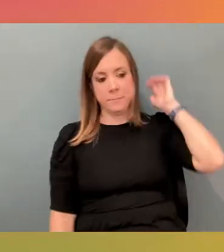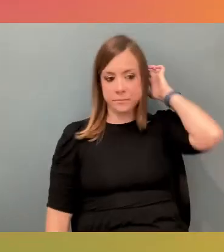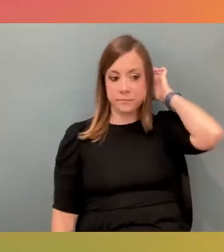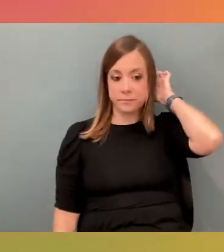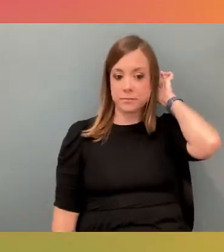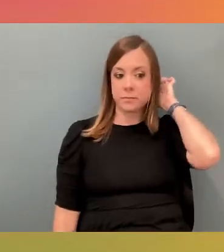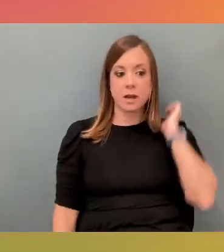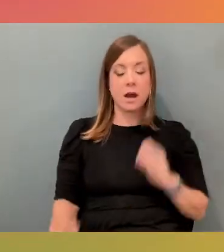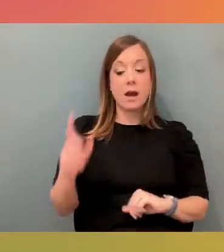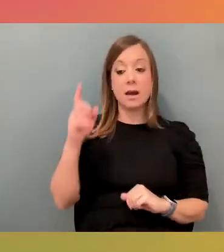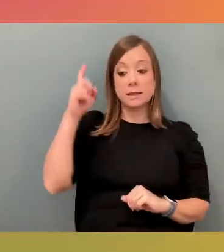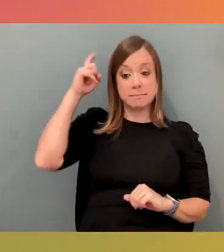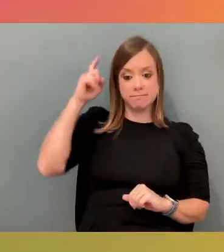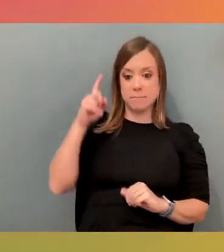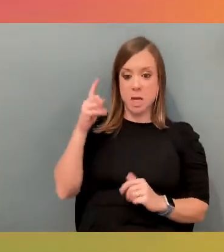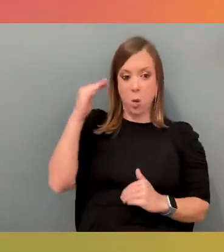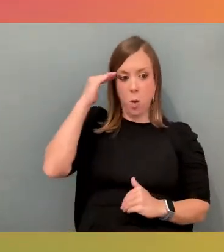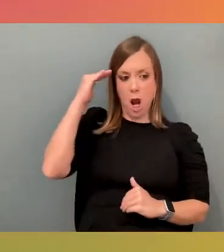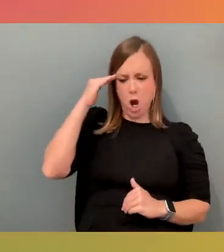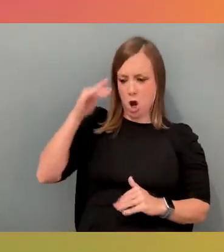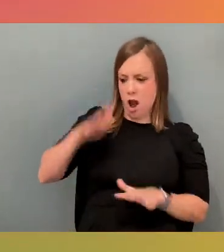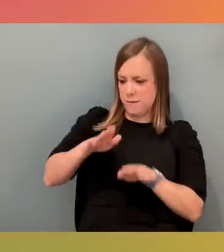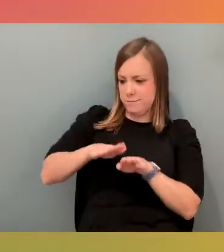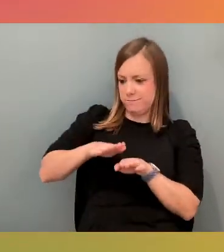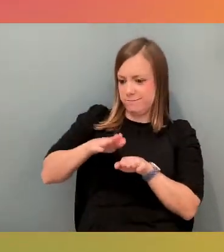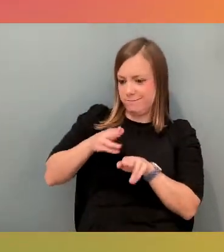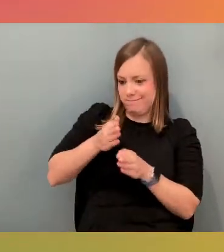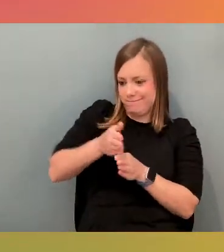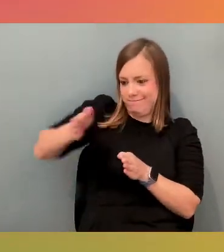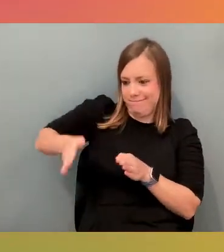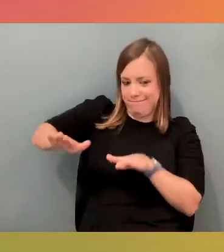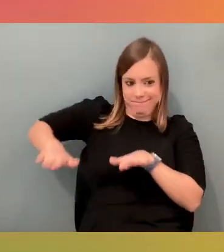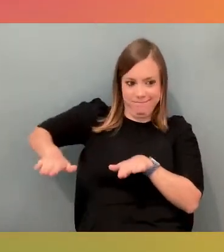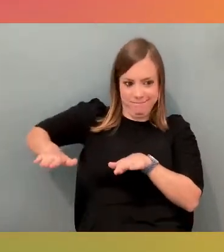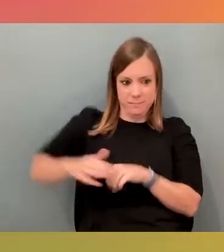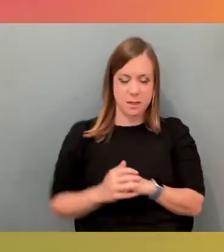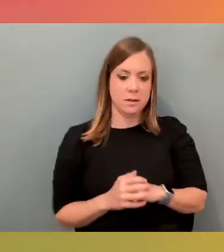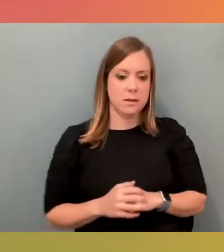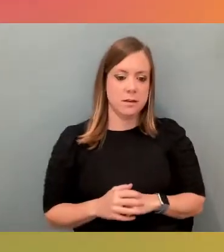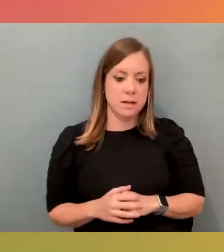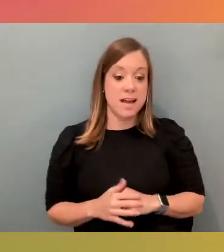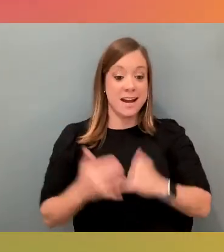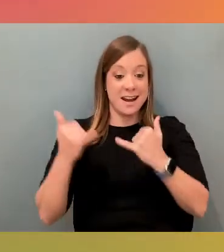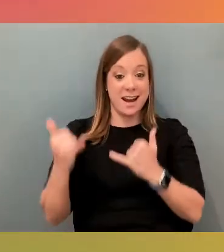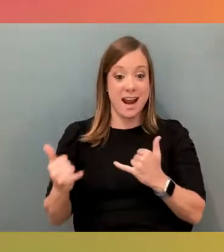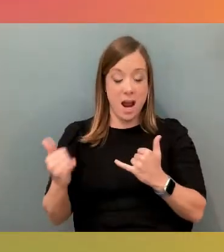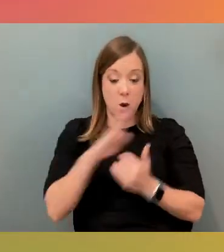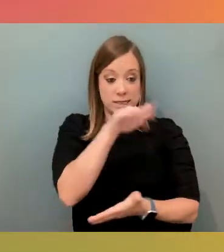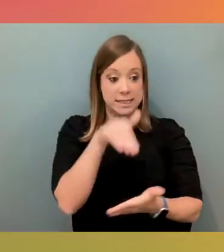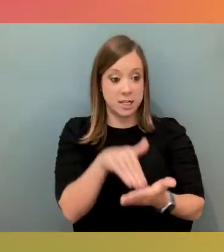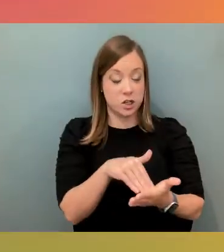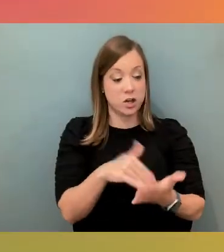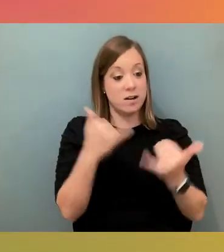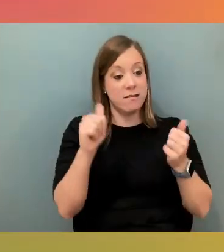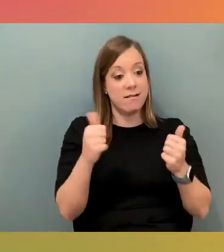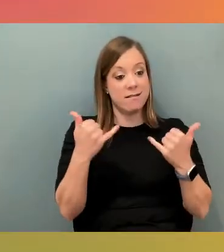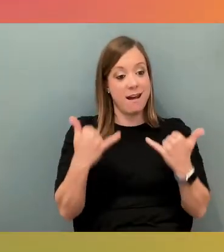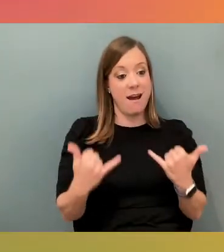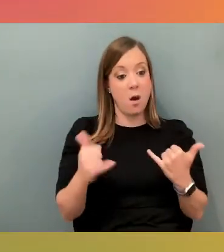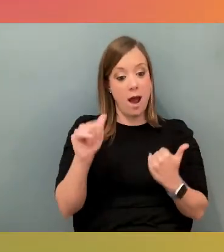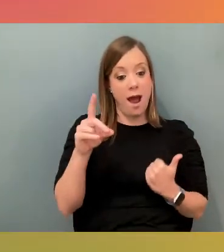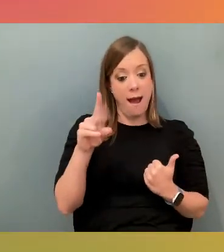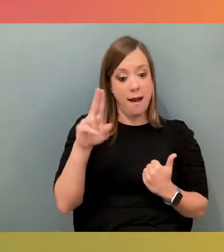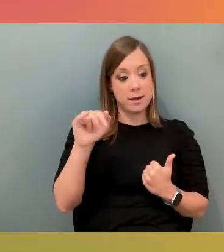bit. Inhale, both arms back up through center. And now we're gonna come into an adductor stretch, but actively.